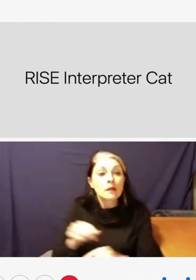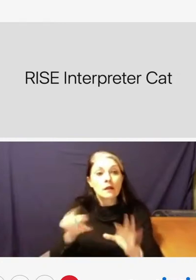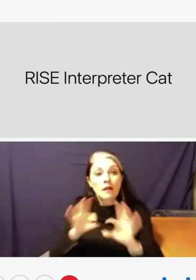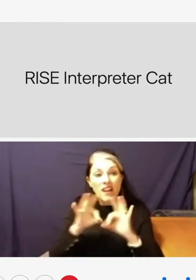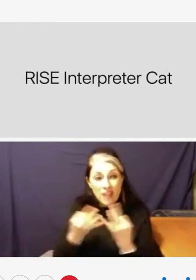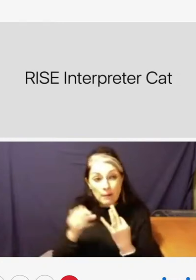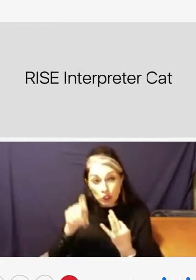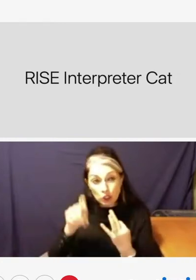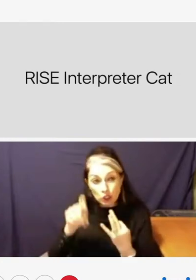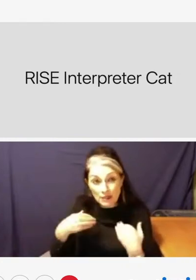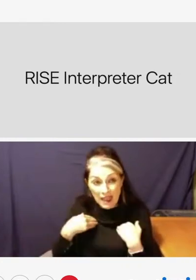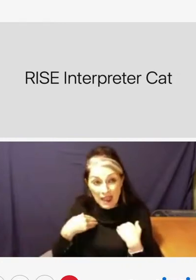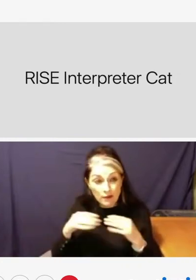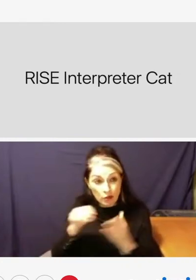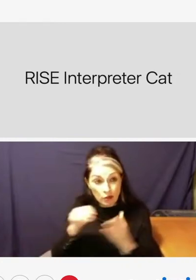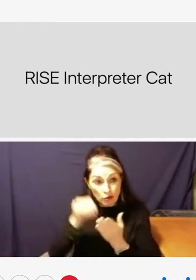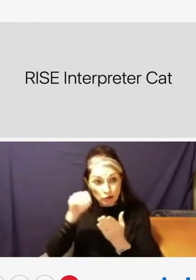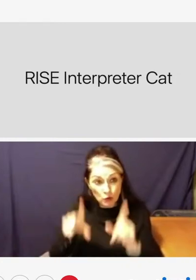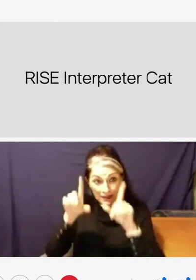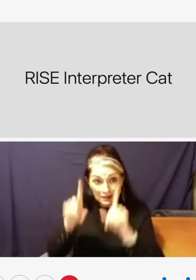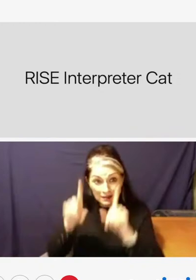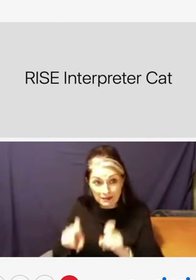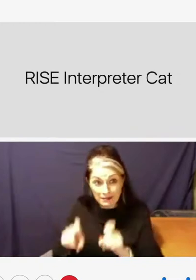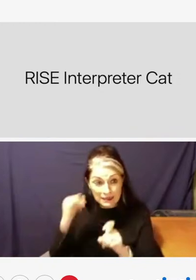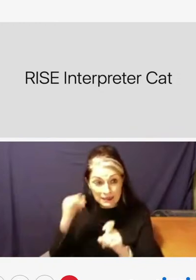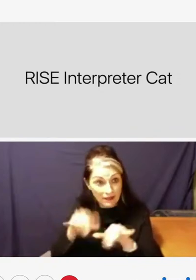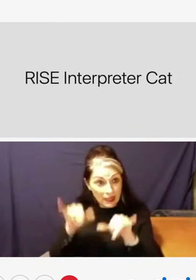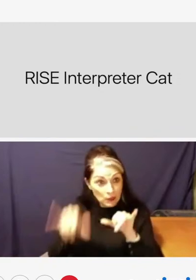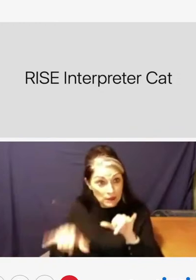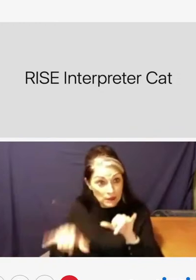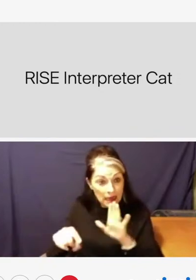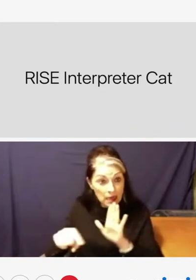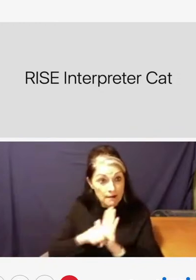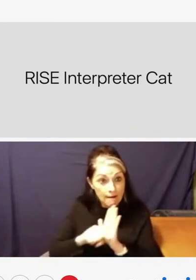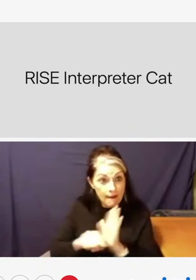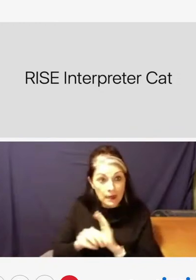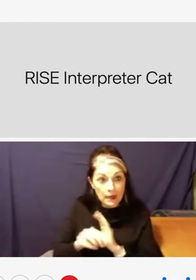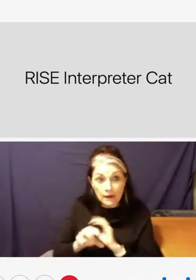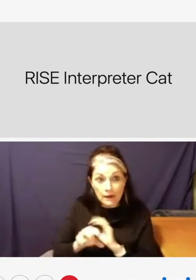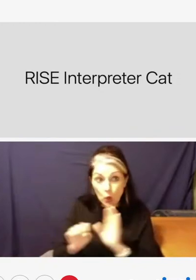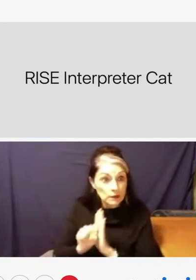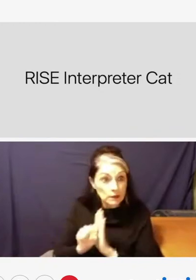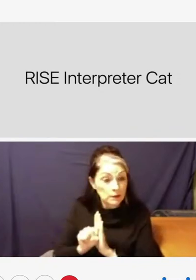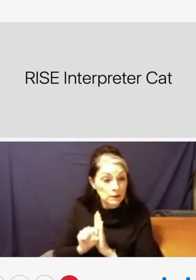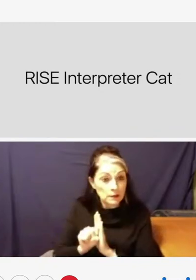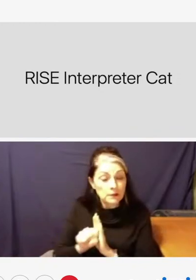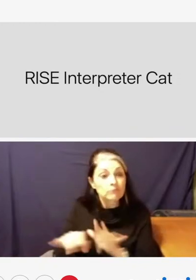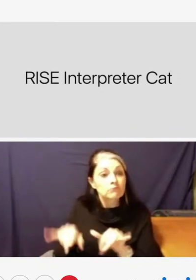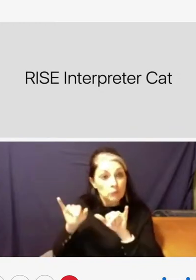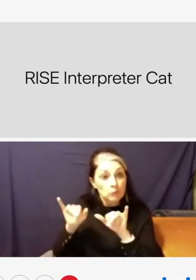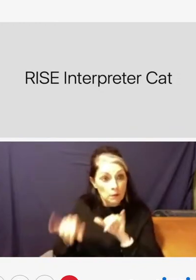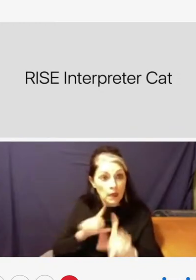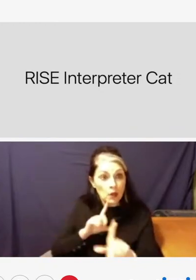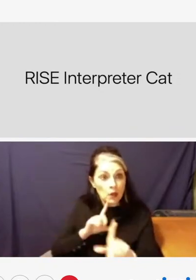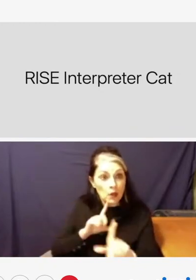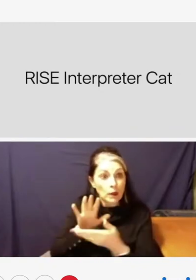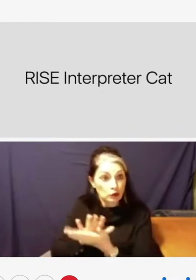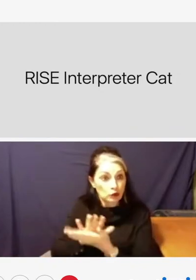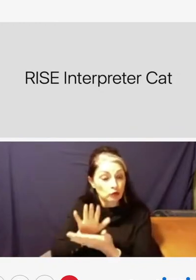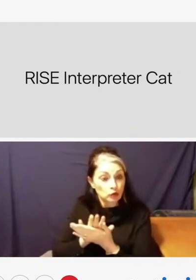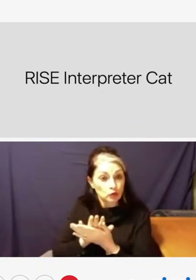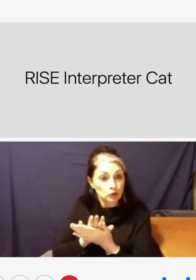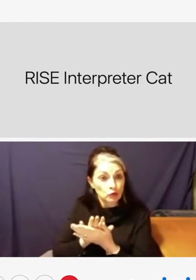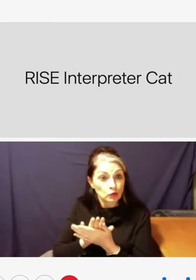tested and if they remain uh negative or no symptoms then they can remain attending school following all the other